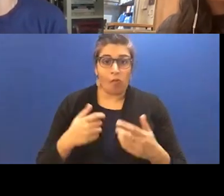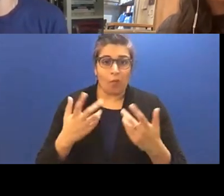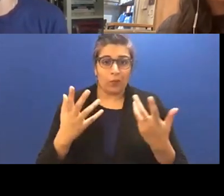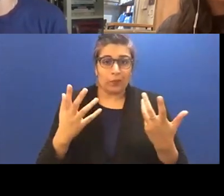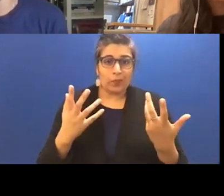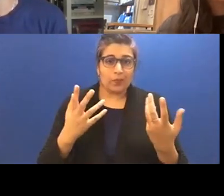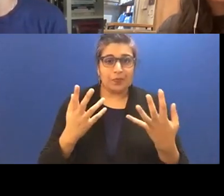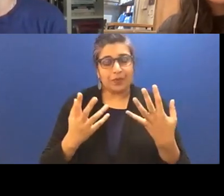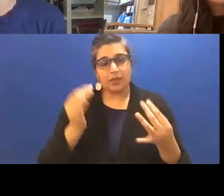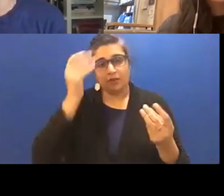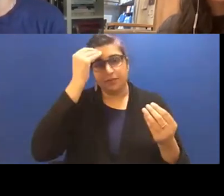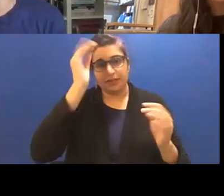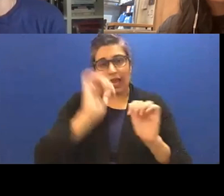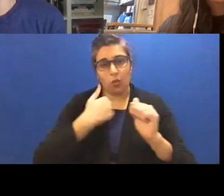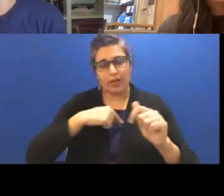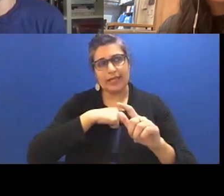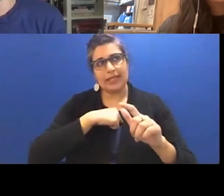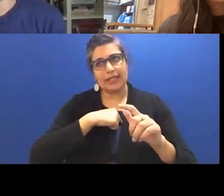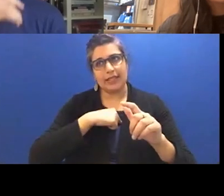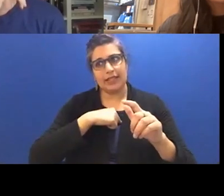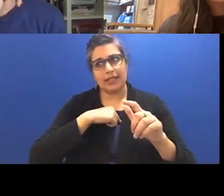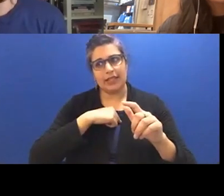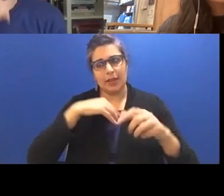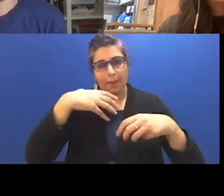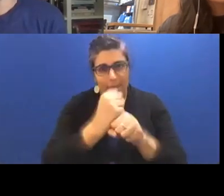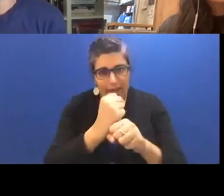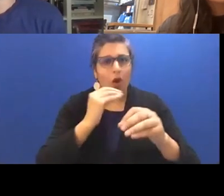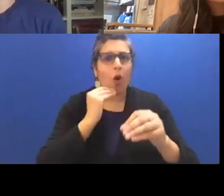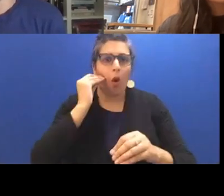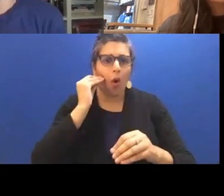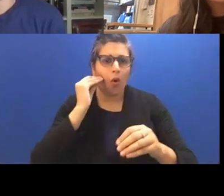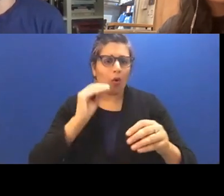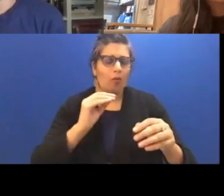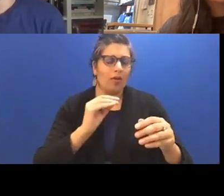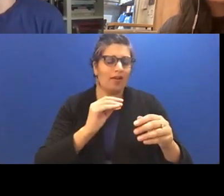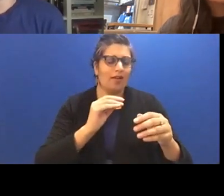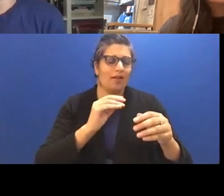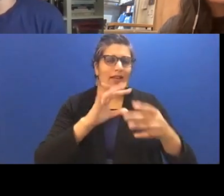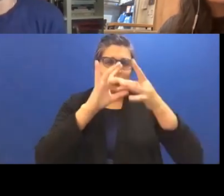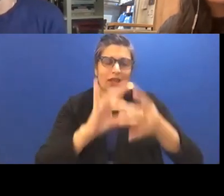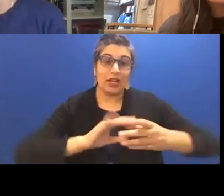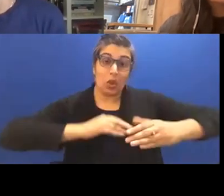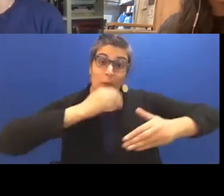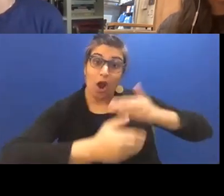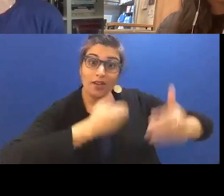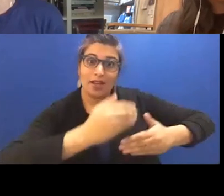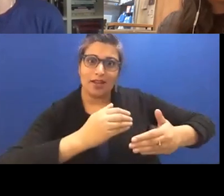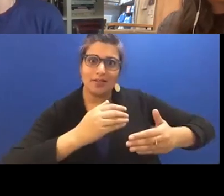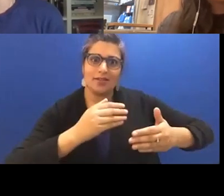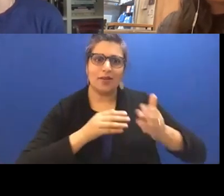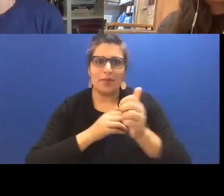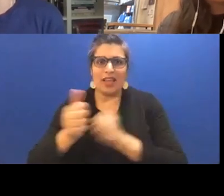I'm thinking about how we create a home has so much to do with processes beyond what's on the page, beyond